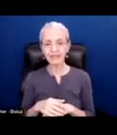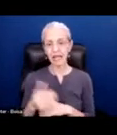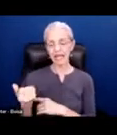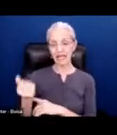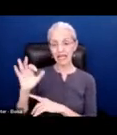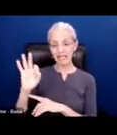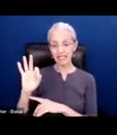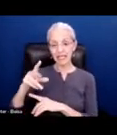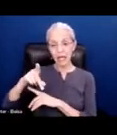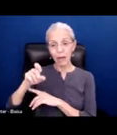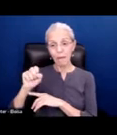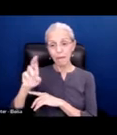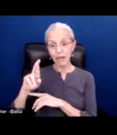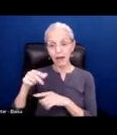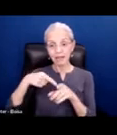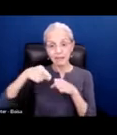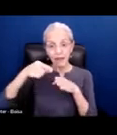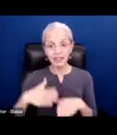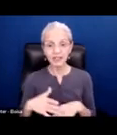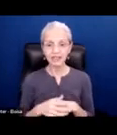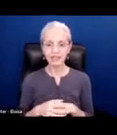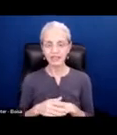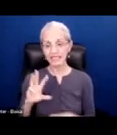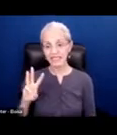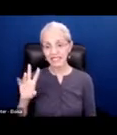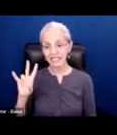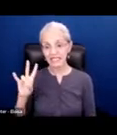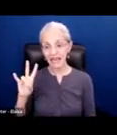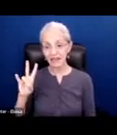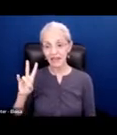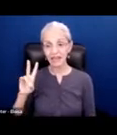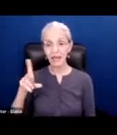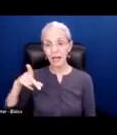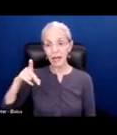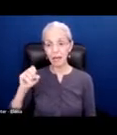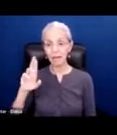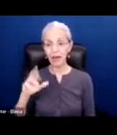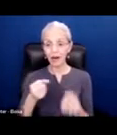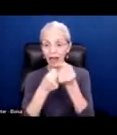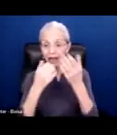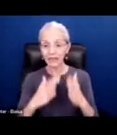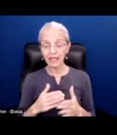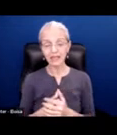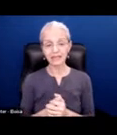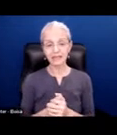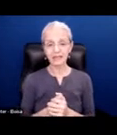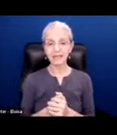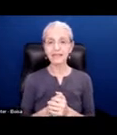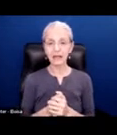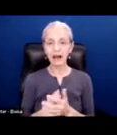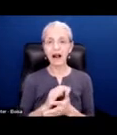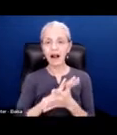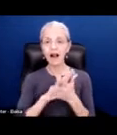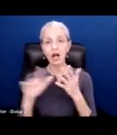peer mentors, 67 self-advocates, 77 family members, and 20 people who self-identify as having